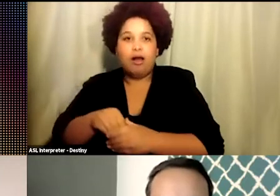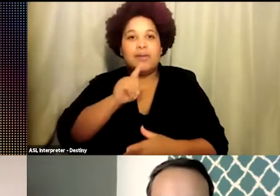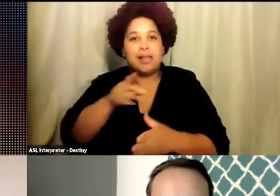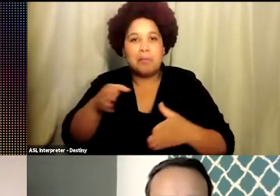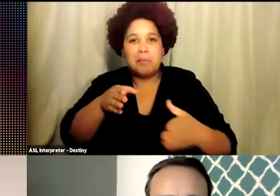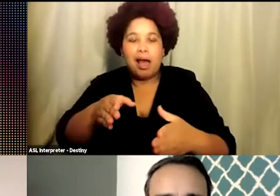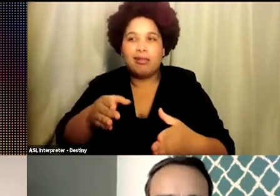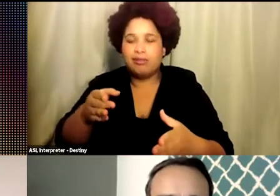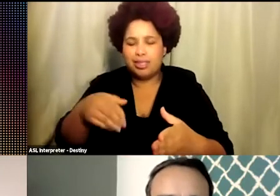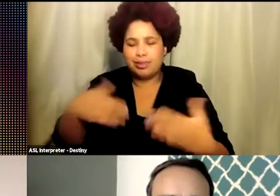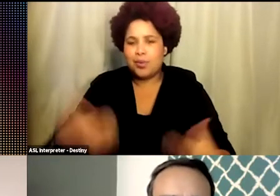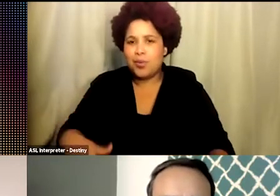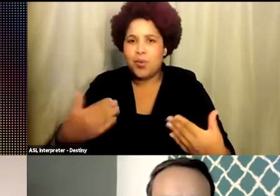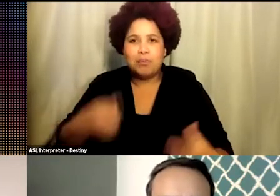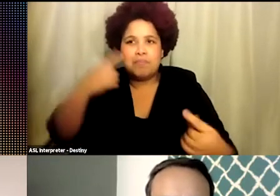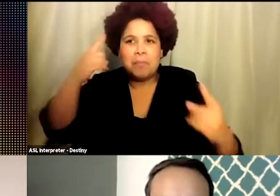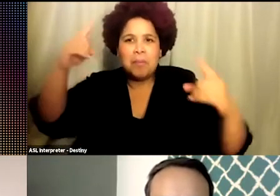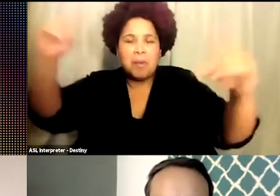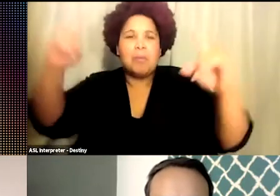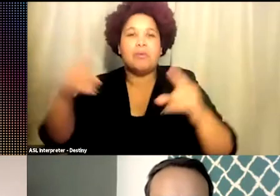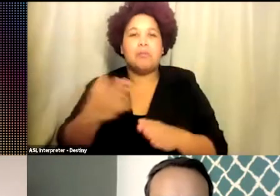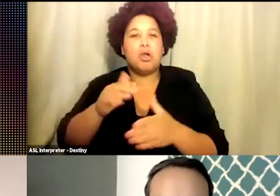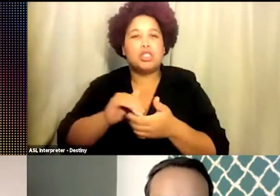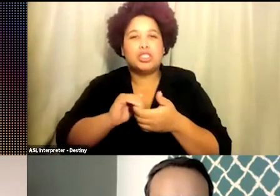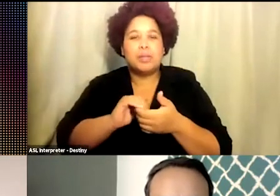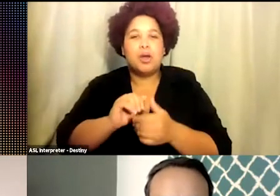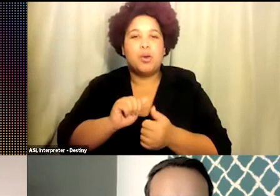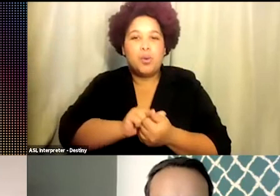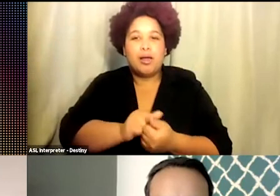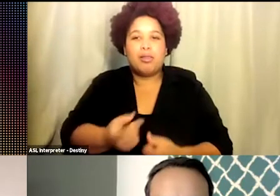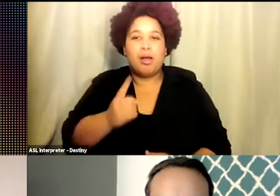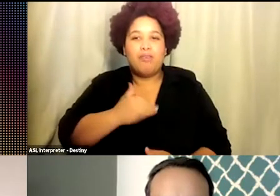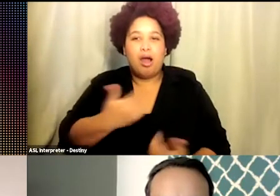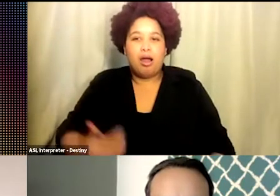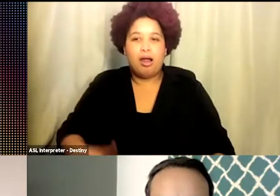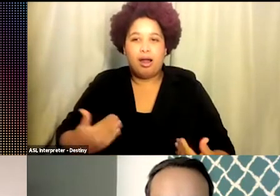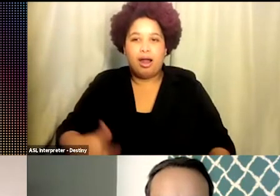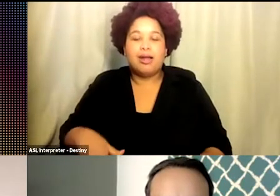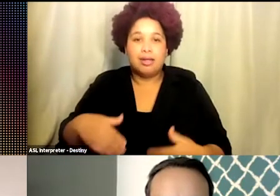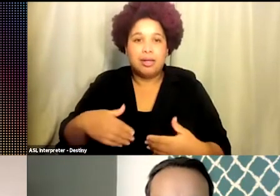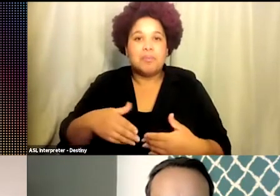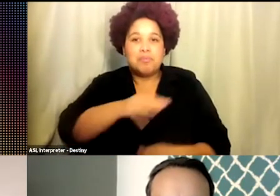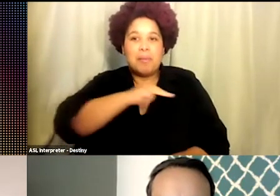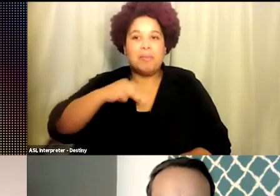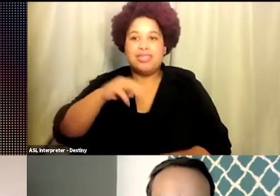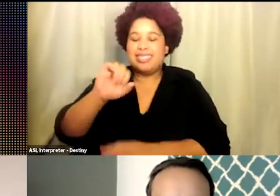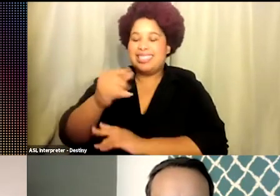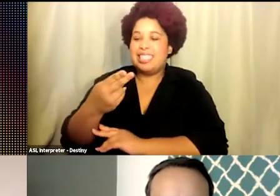path-breaking accomplishment and a partnership with one of our four panel members today, Assaf